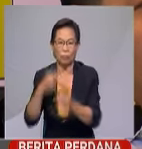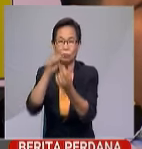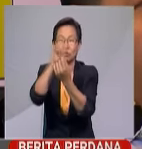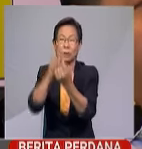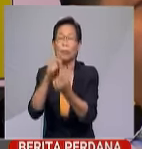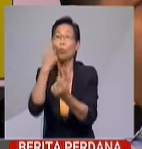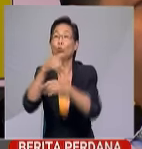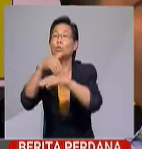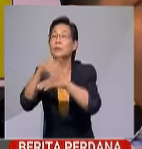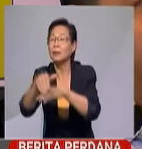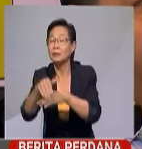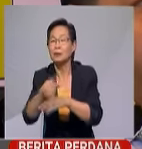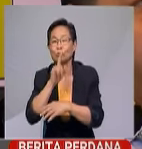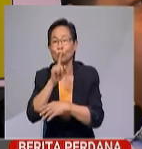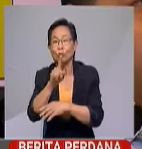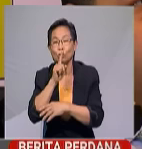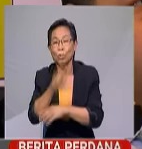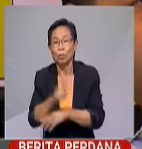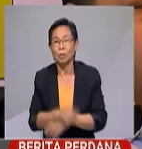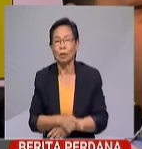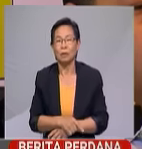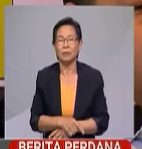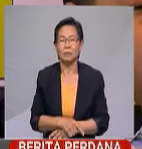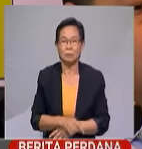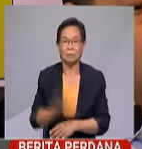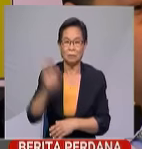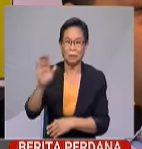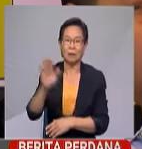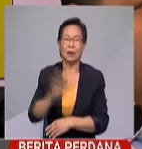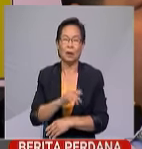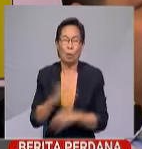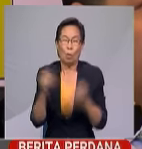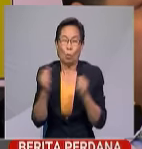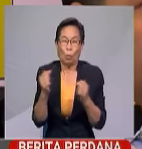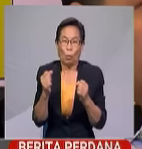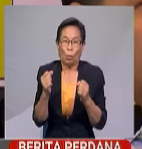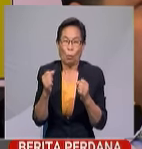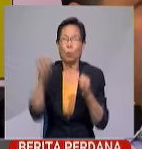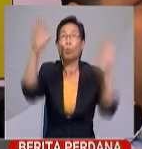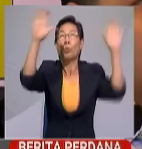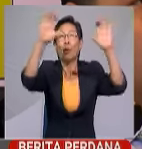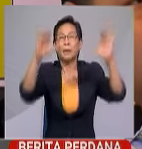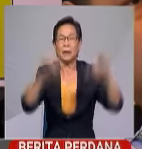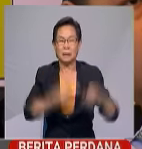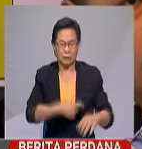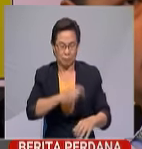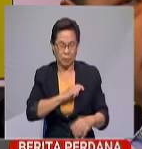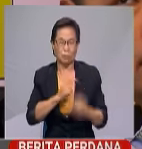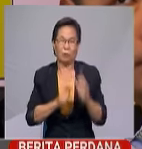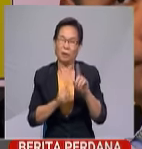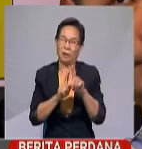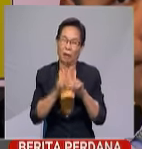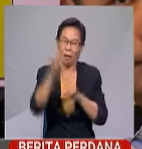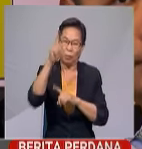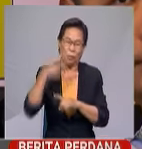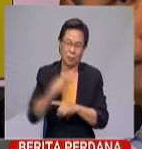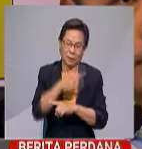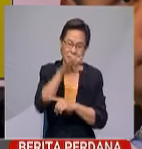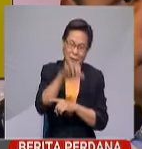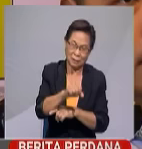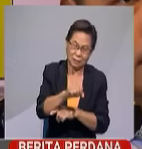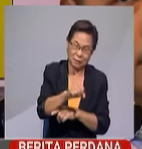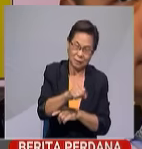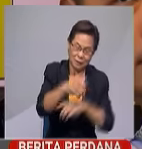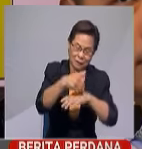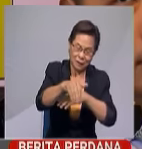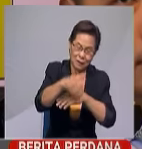send, because of course the level in Spain is very high. So we have to send players that are ready, which most likely will be our